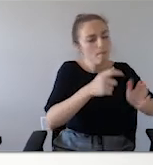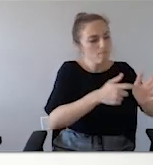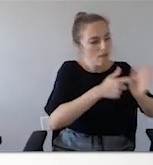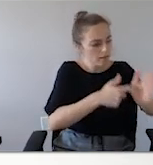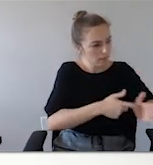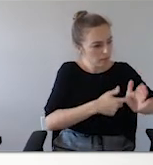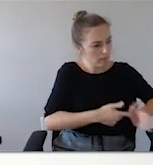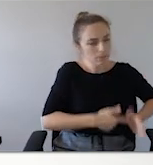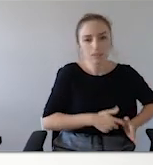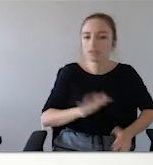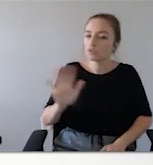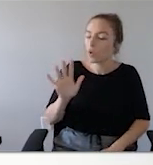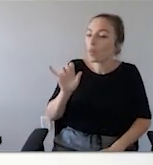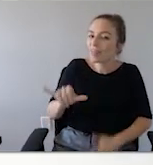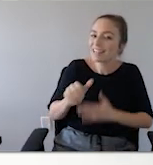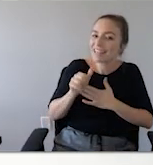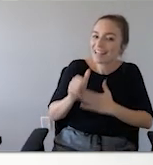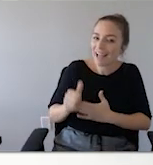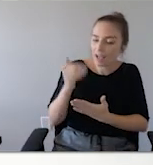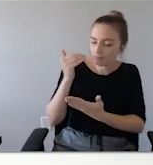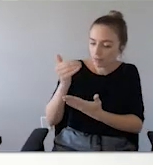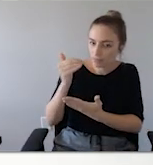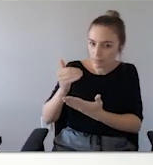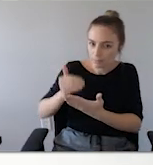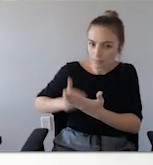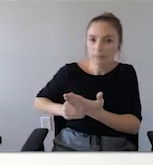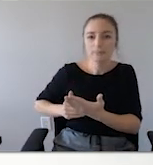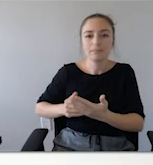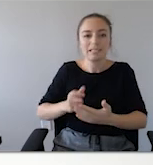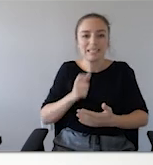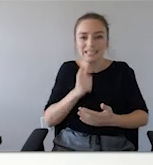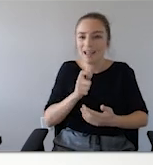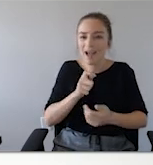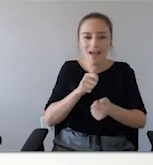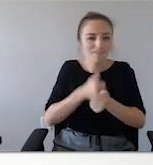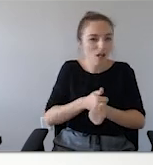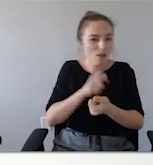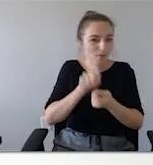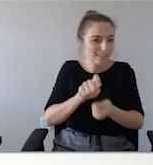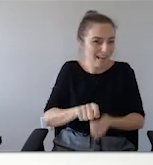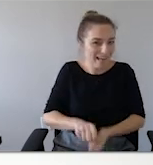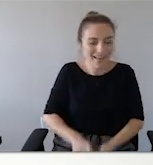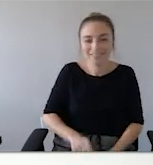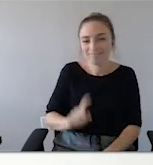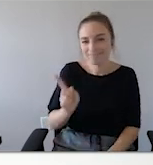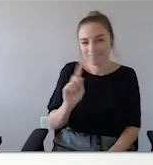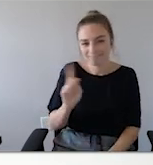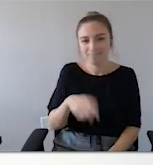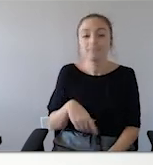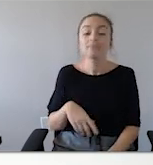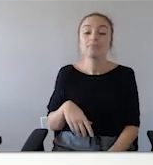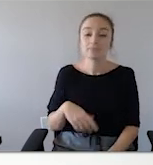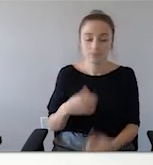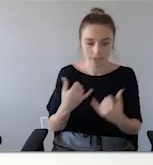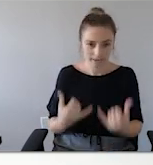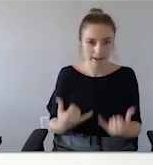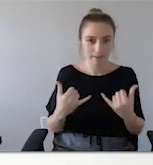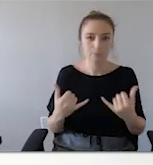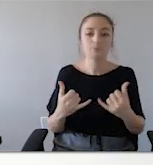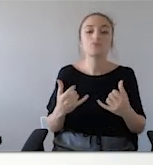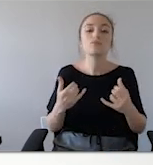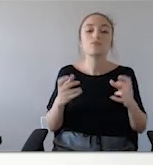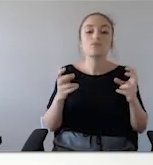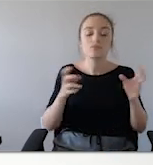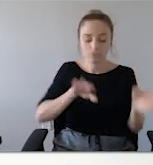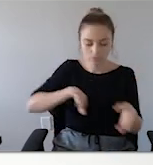to, use, hopefully, their resources to figure out what to do. So services. Services are meant to